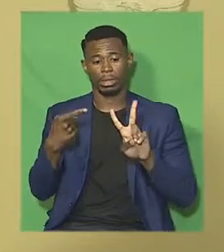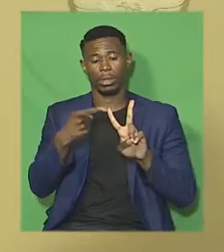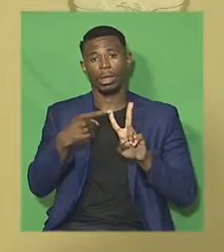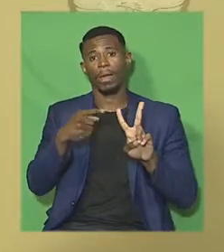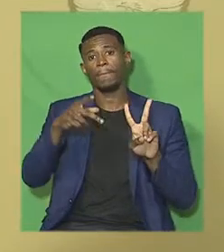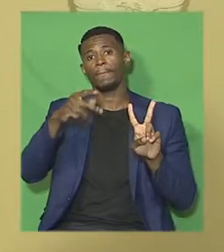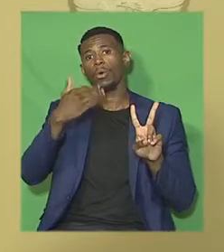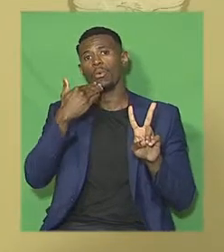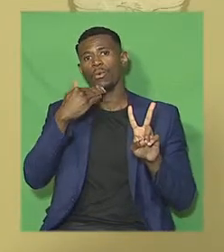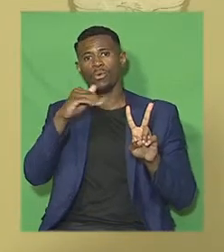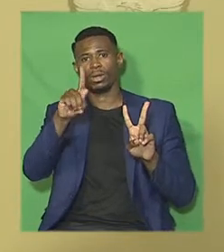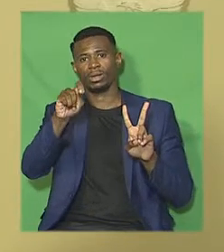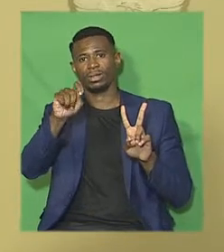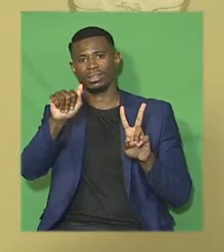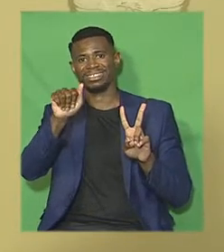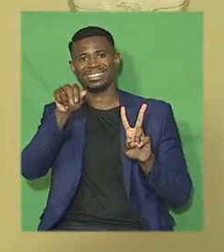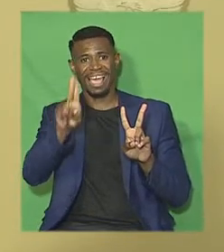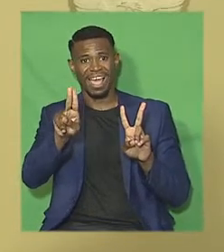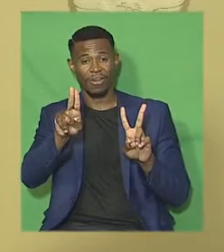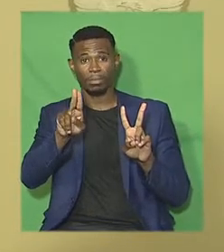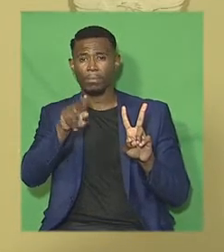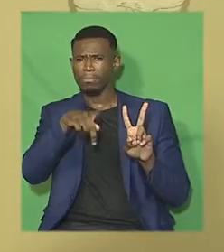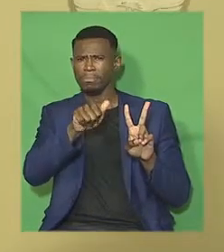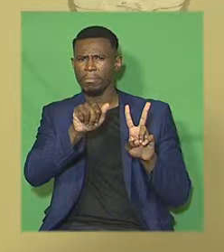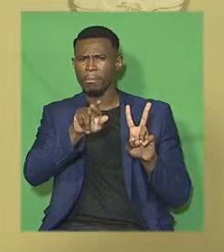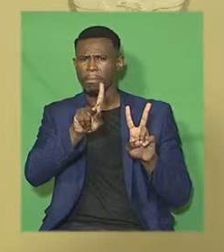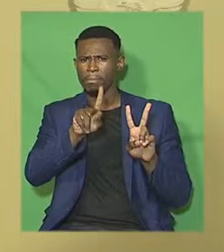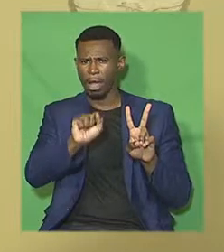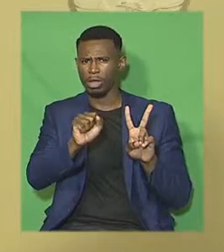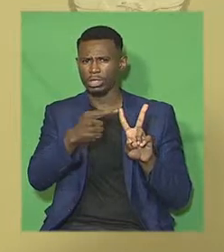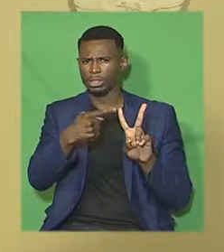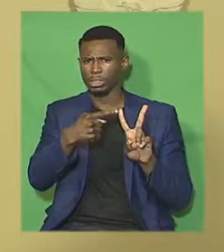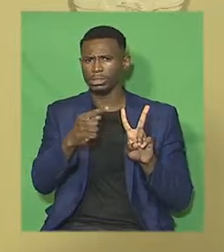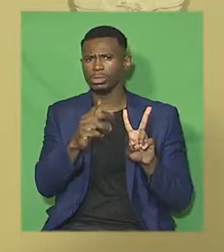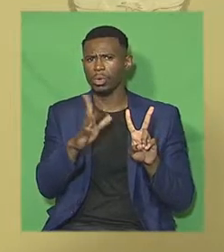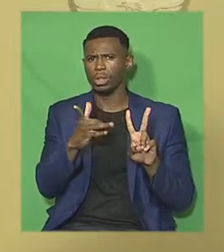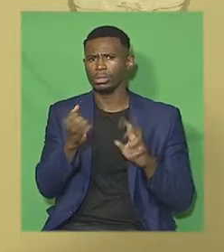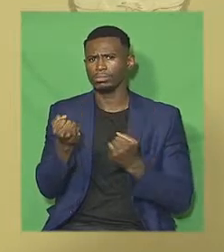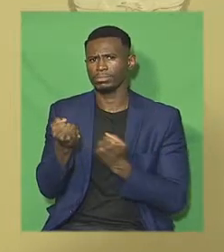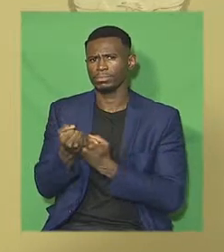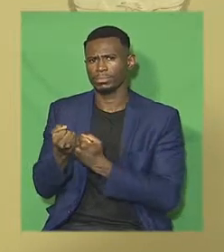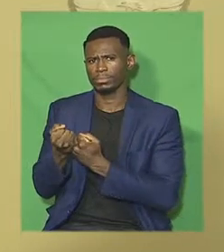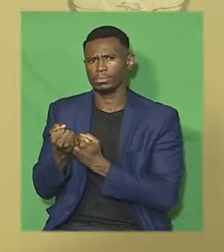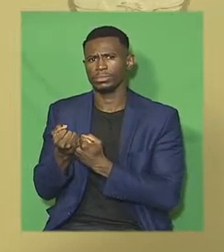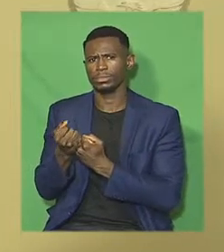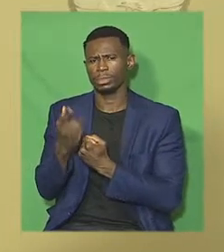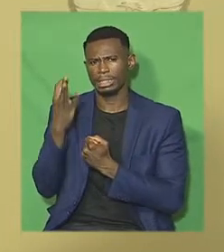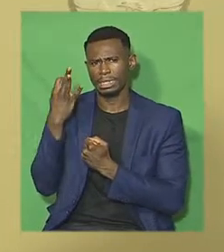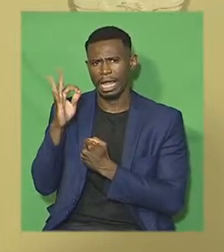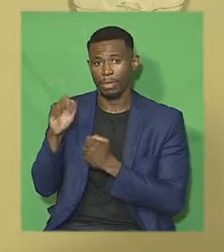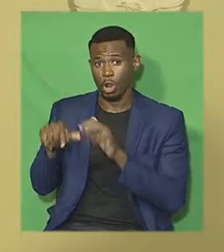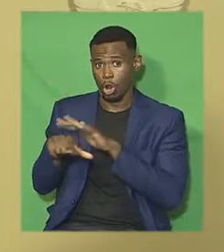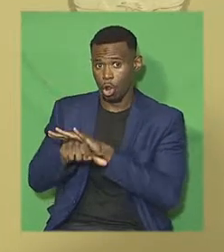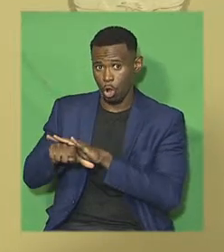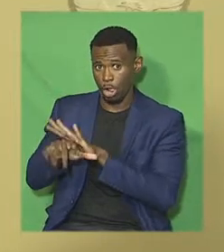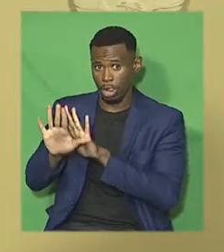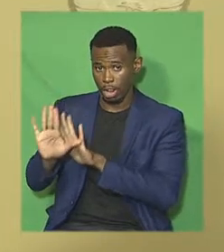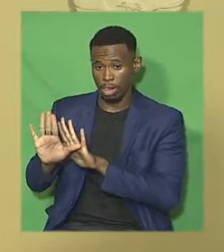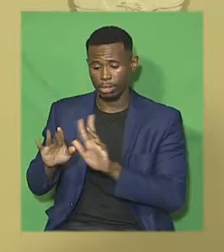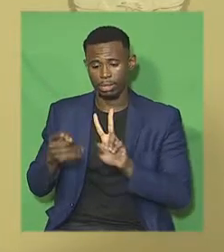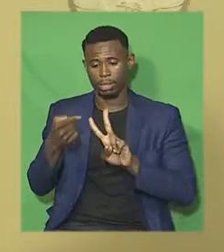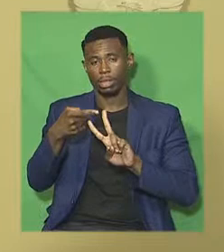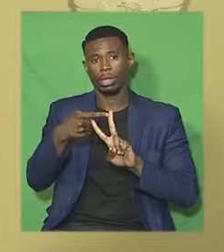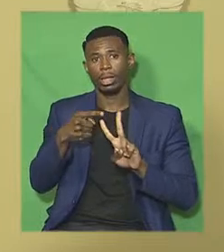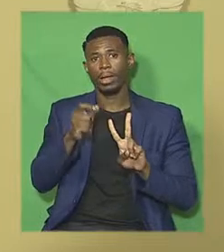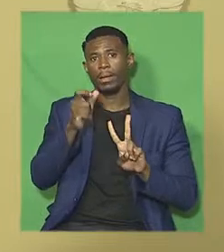Tau will largely be assisting with local government, and Mr.